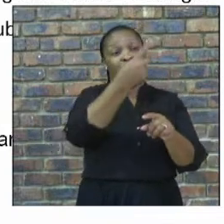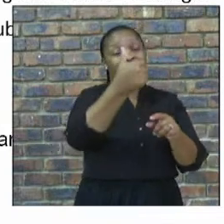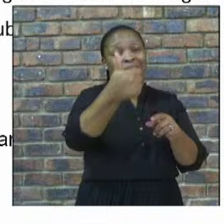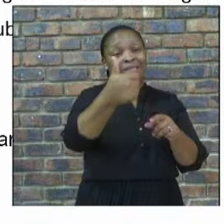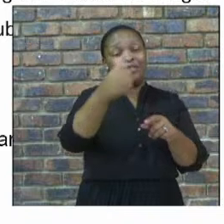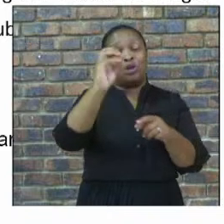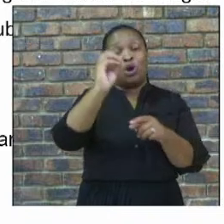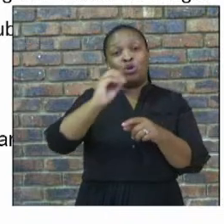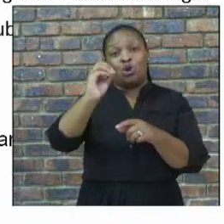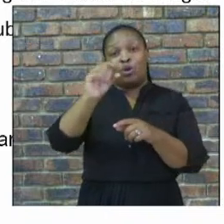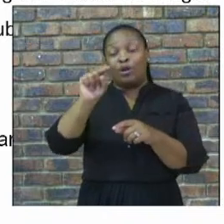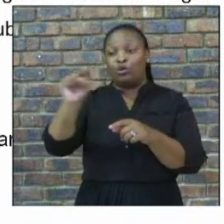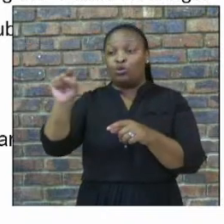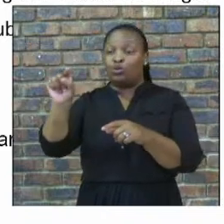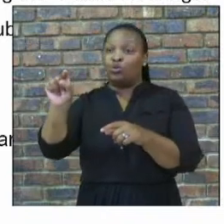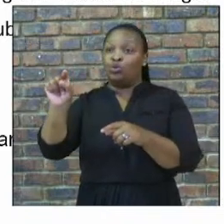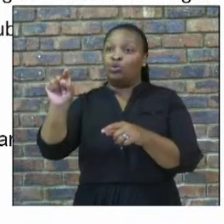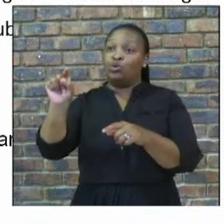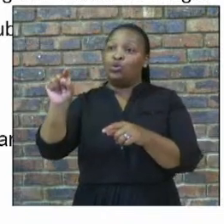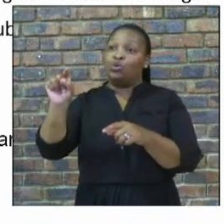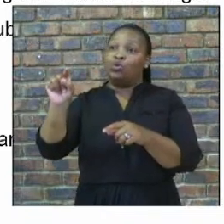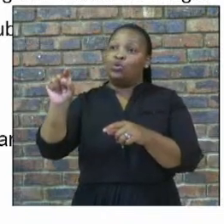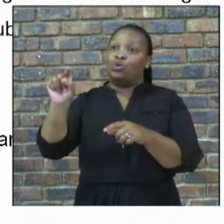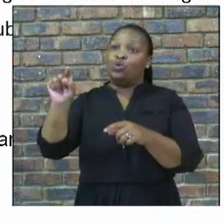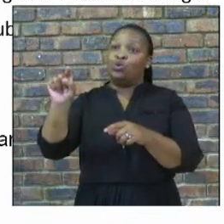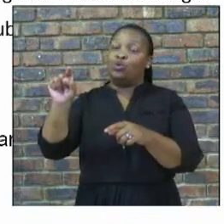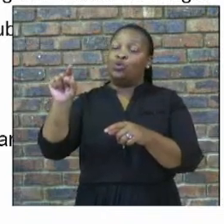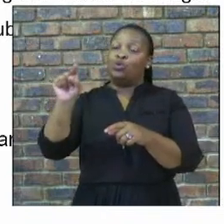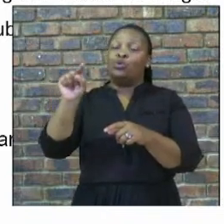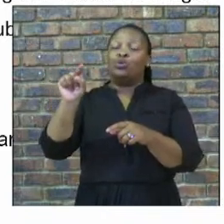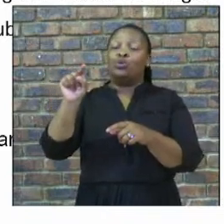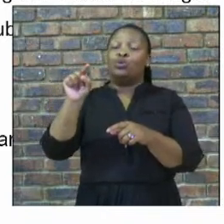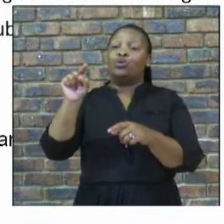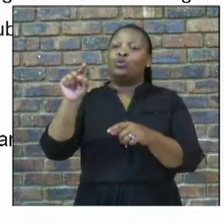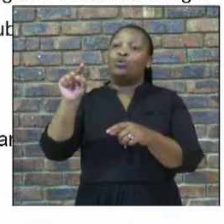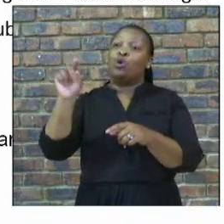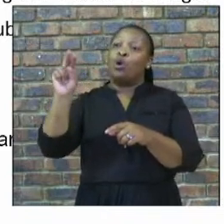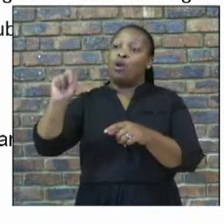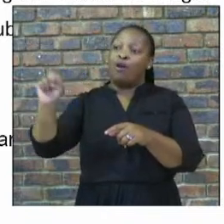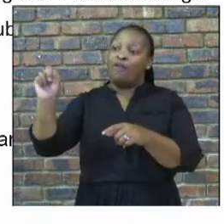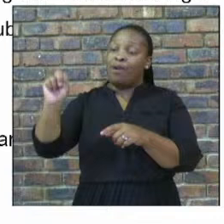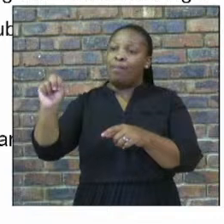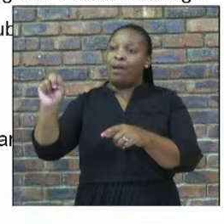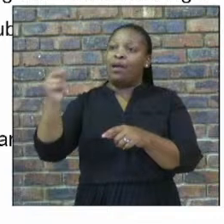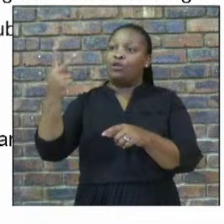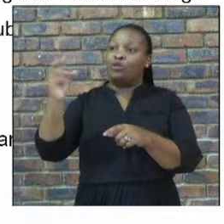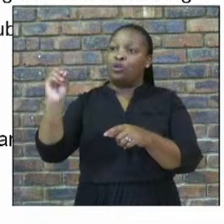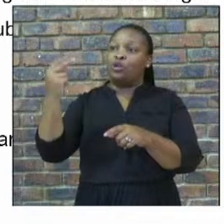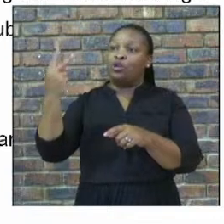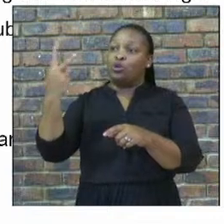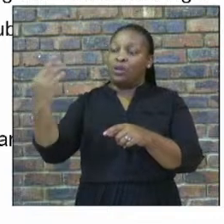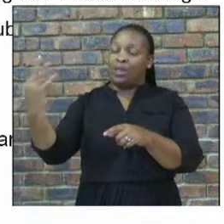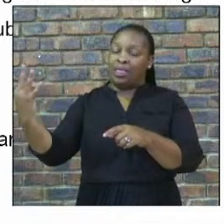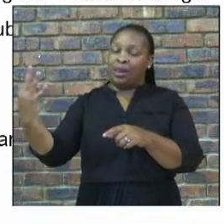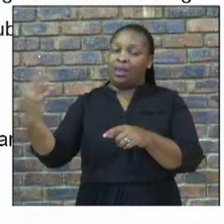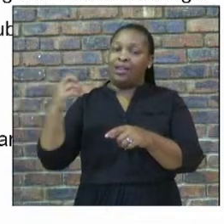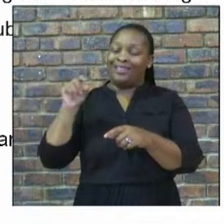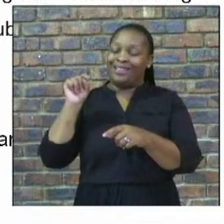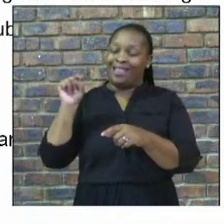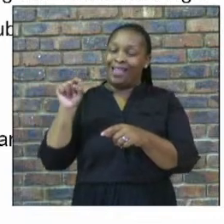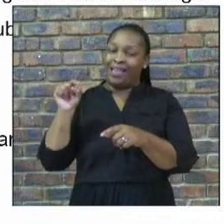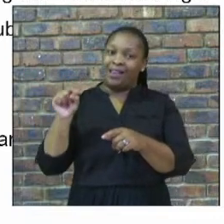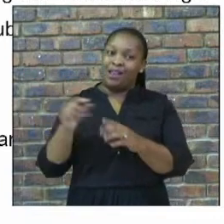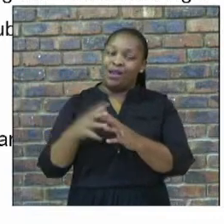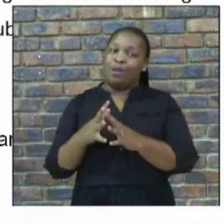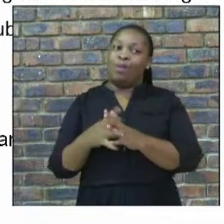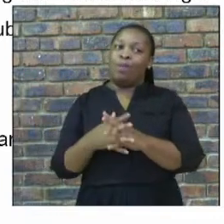2023 to 23 November 2023. Comments received through the public hearings were in general